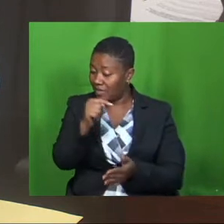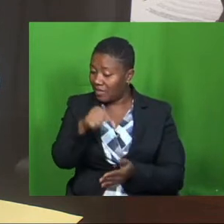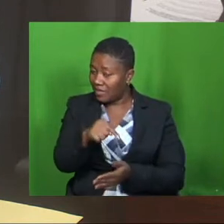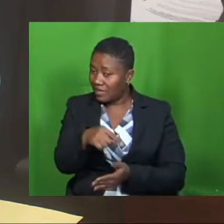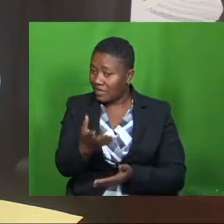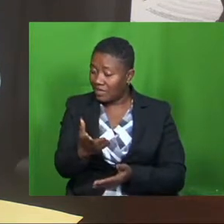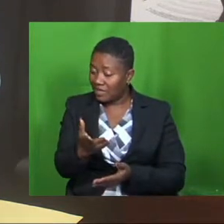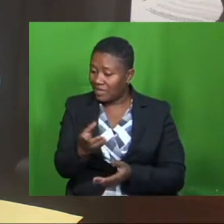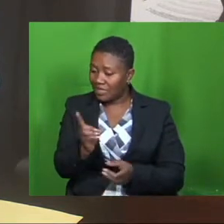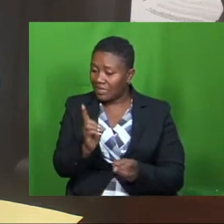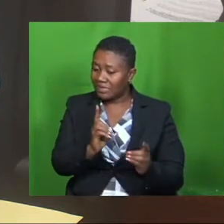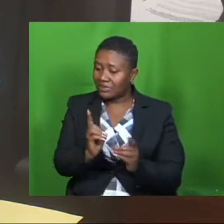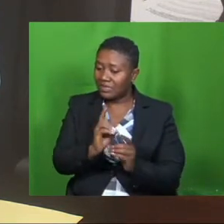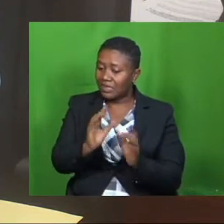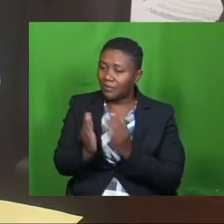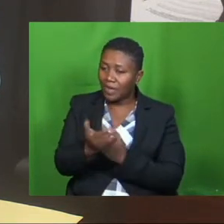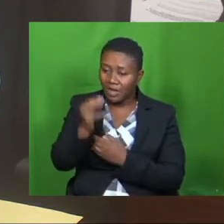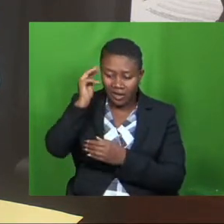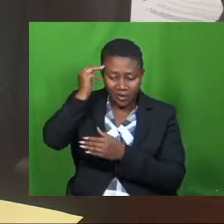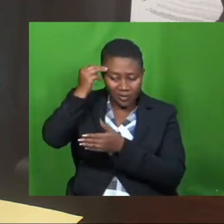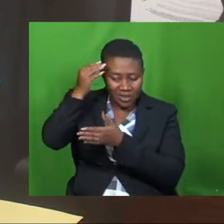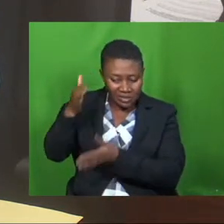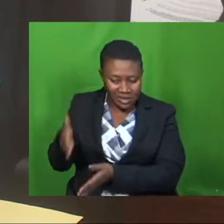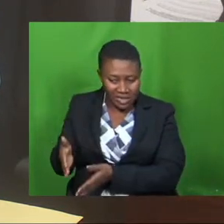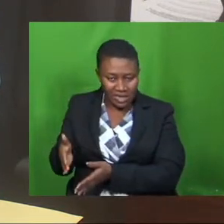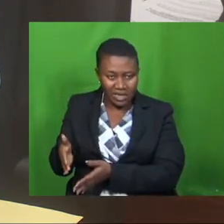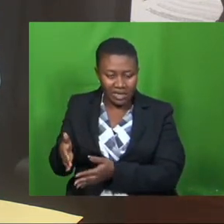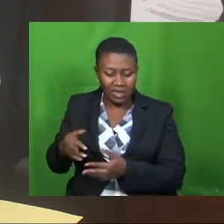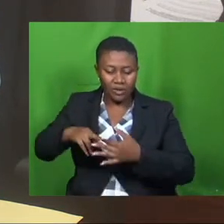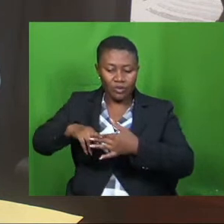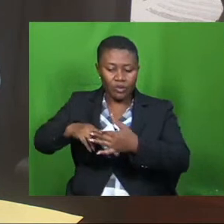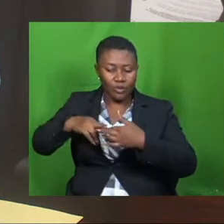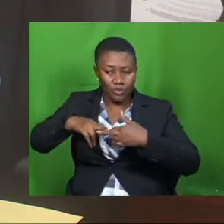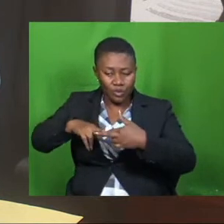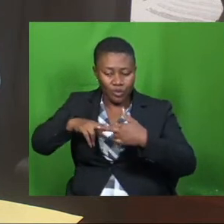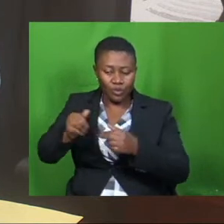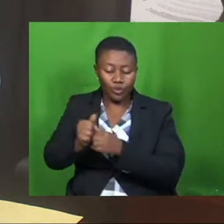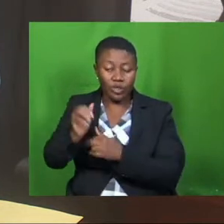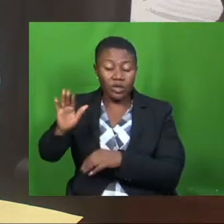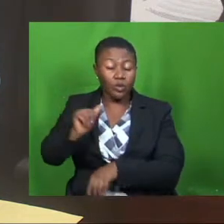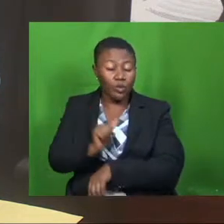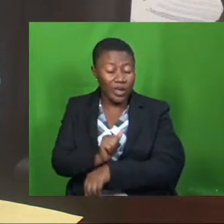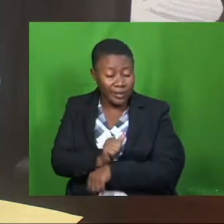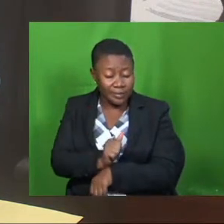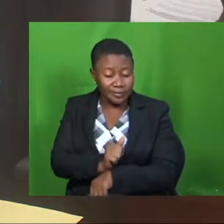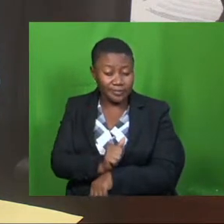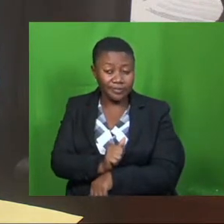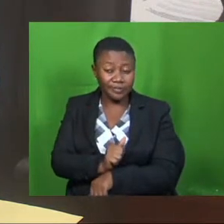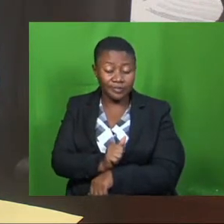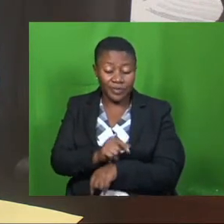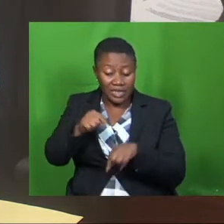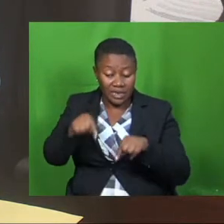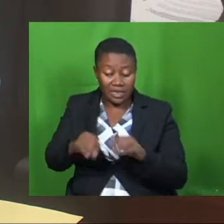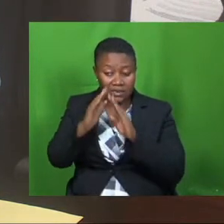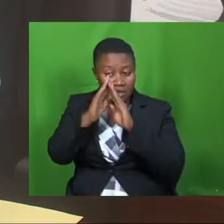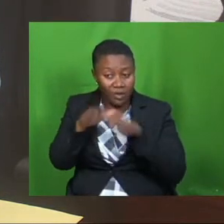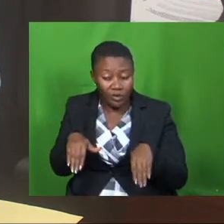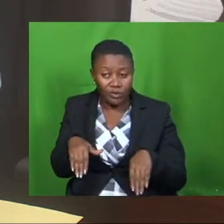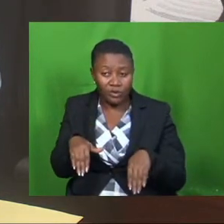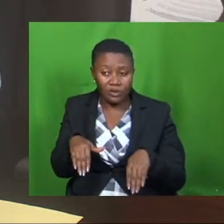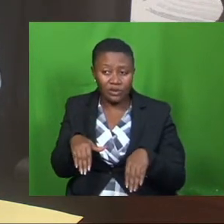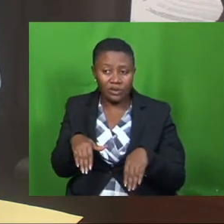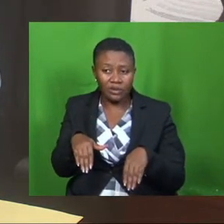2017, did you have COVID? It's about COVID expenditure. I say, oh, since 2017. 2017, you had COVID. In your village, you had COVID.